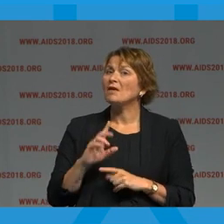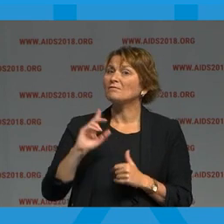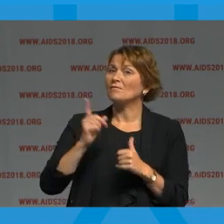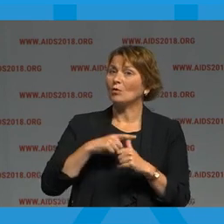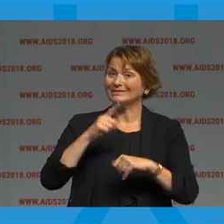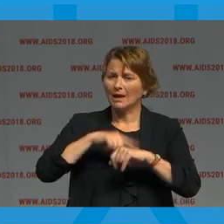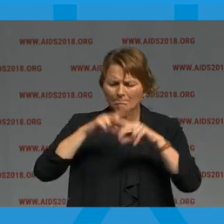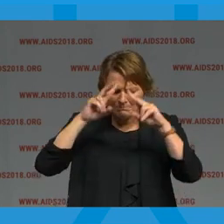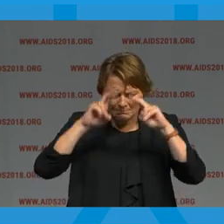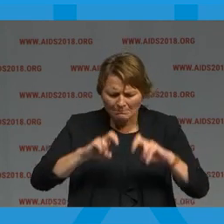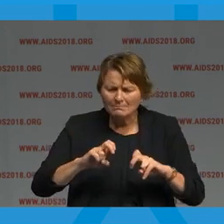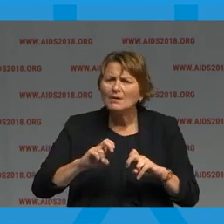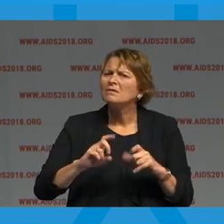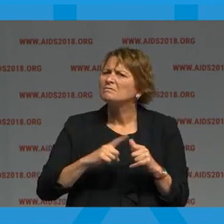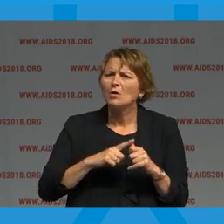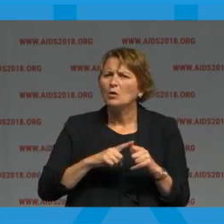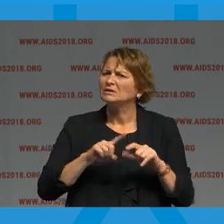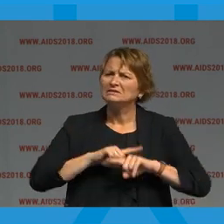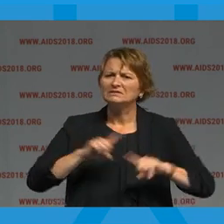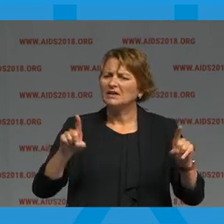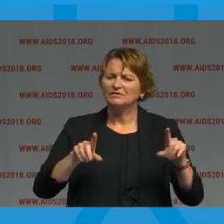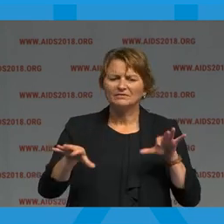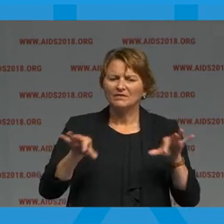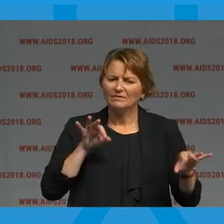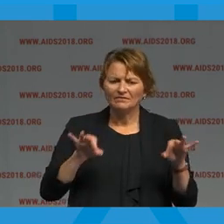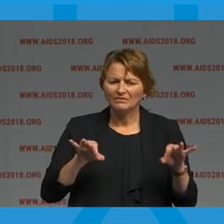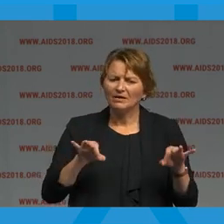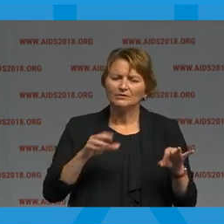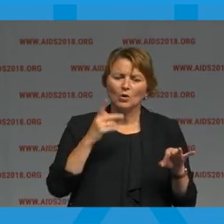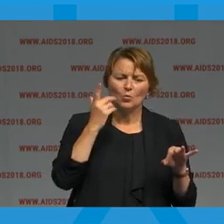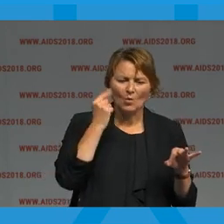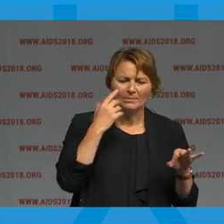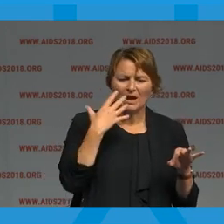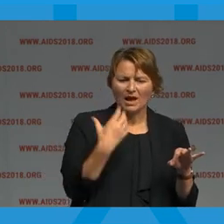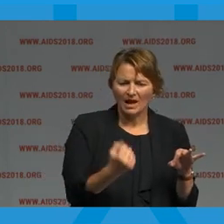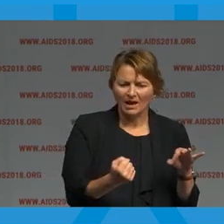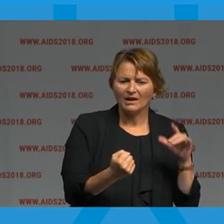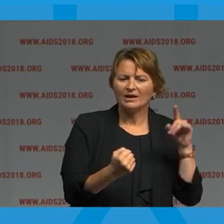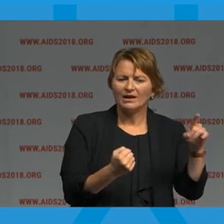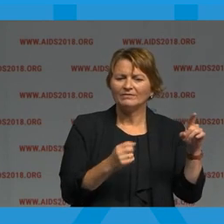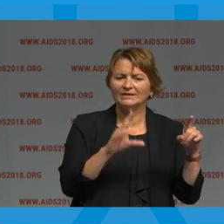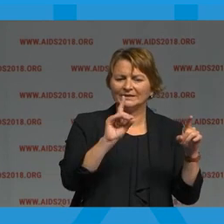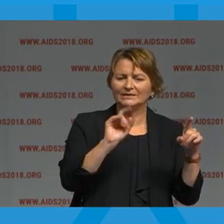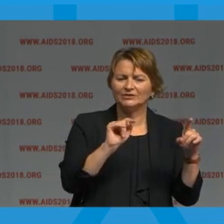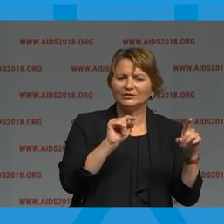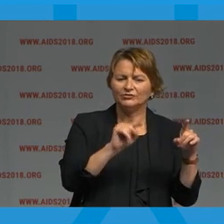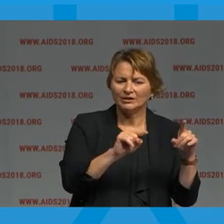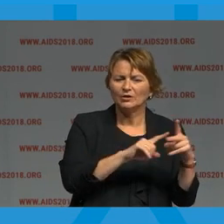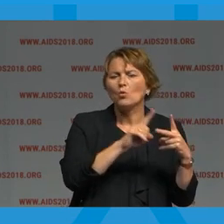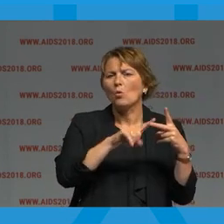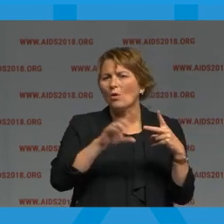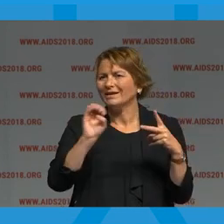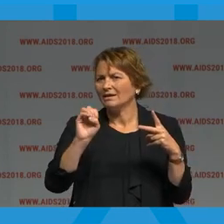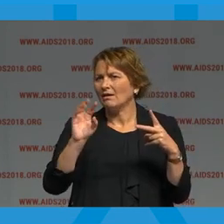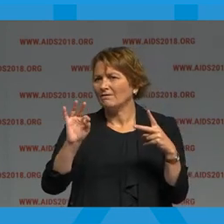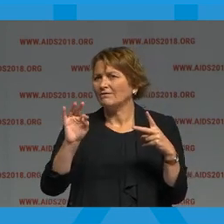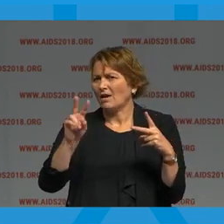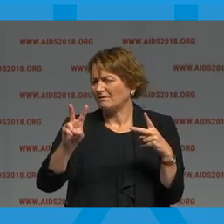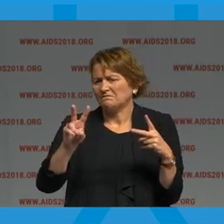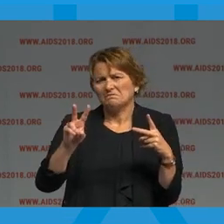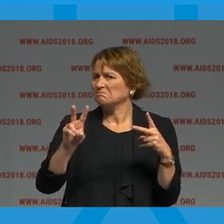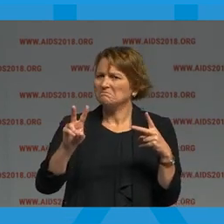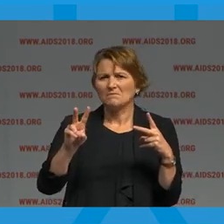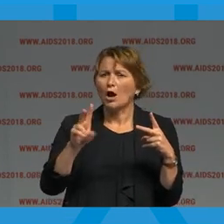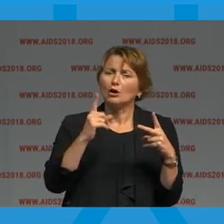difference between the dolutegravir-treated women versus the efavirenz-treated women, both in terms of adverse events